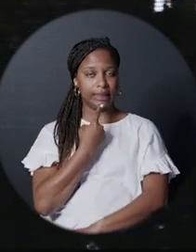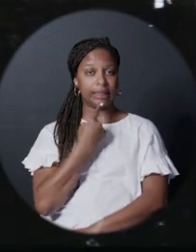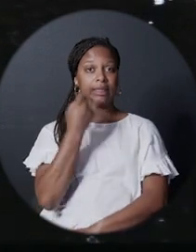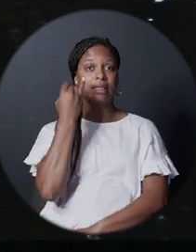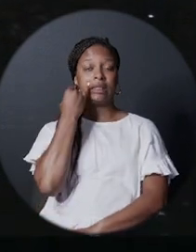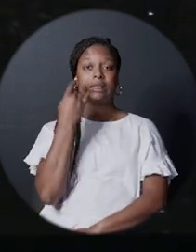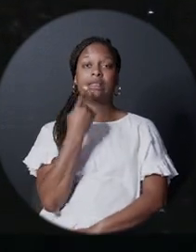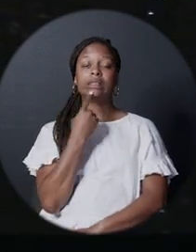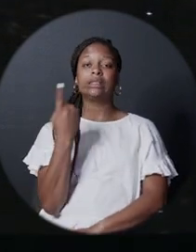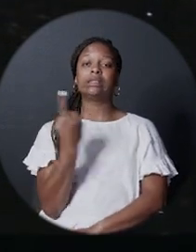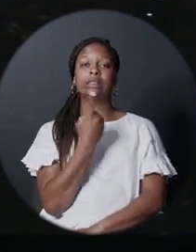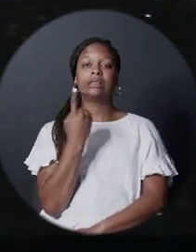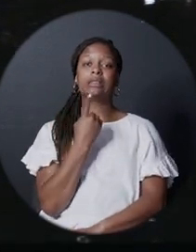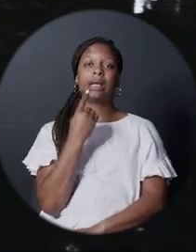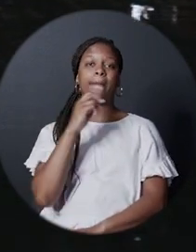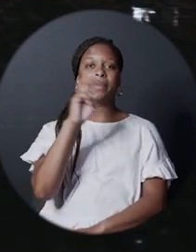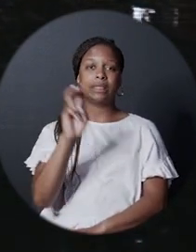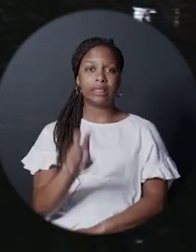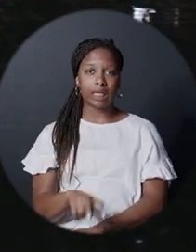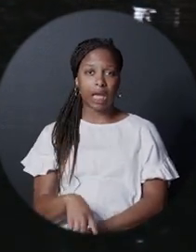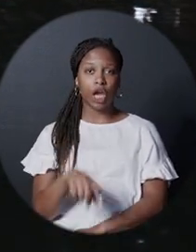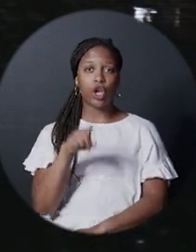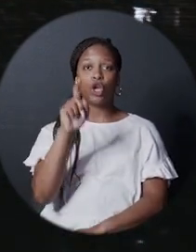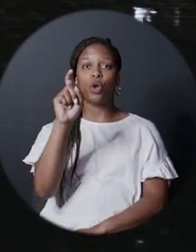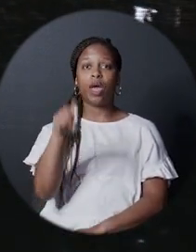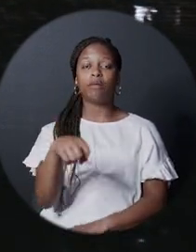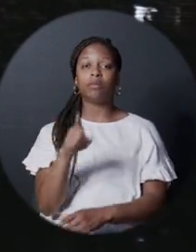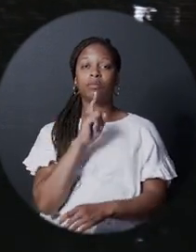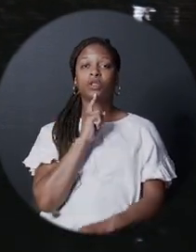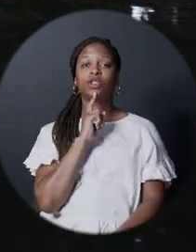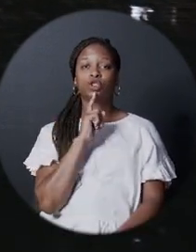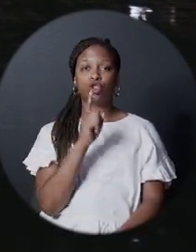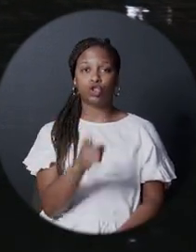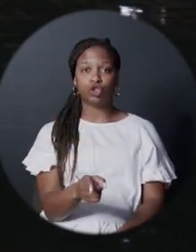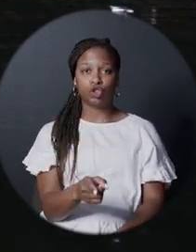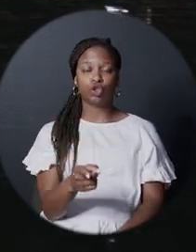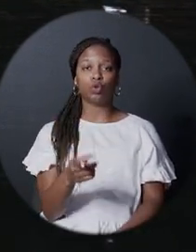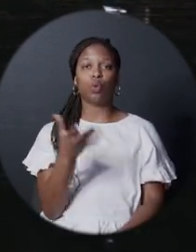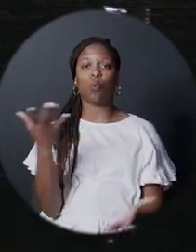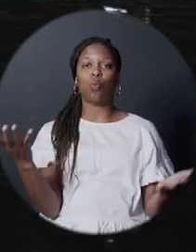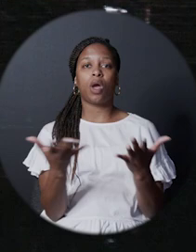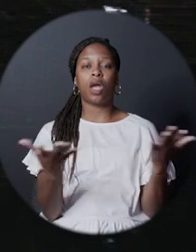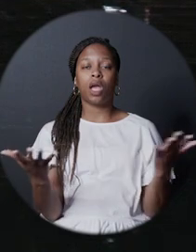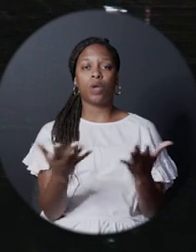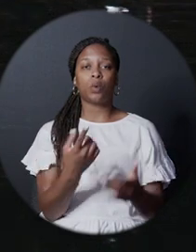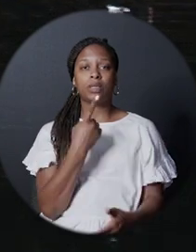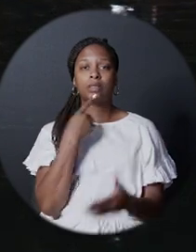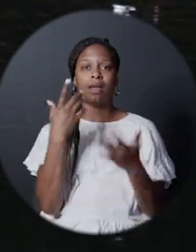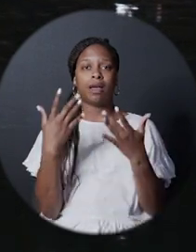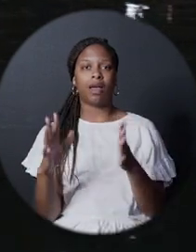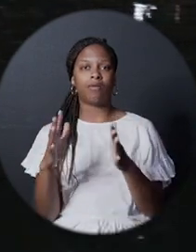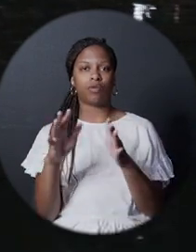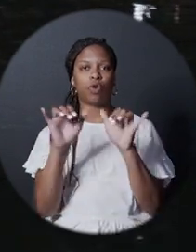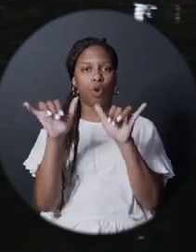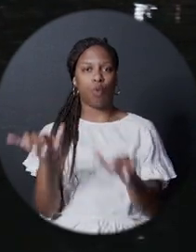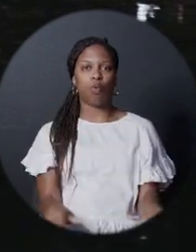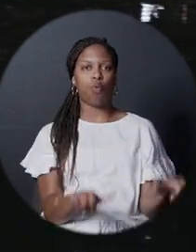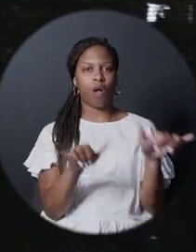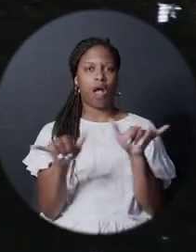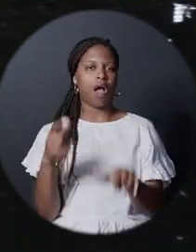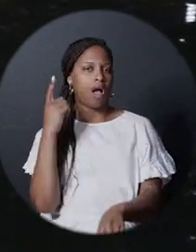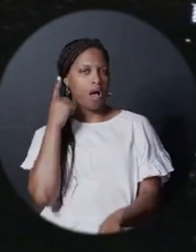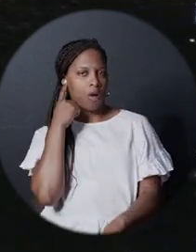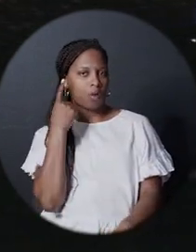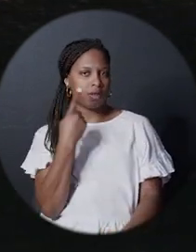says. If they say something about pizza, you have to make sure that what you say after